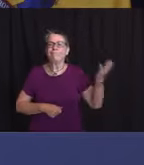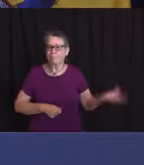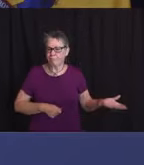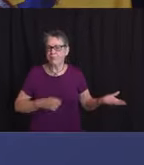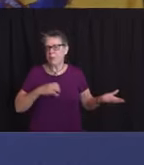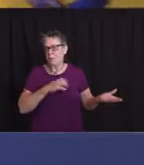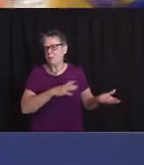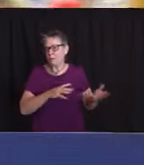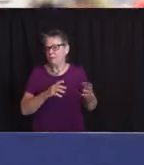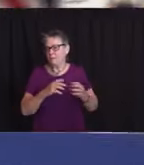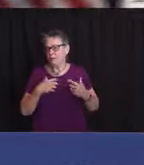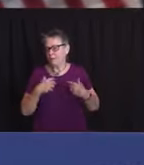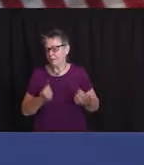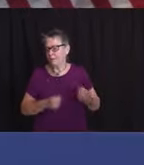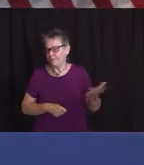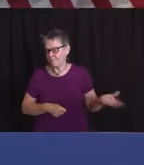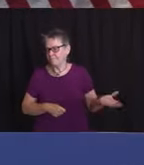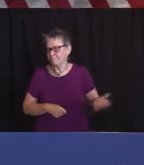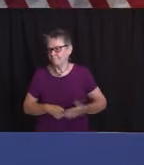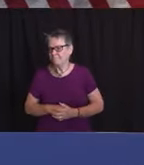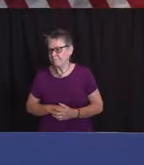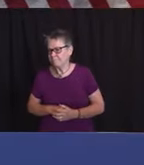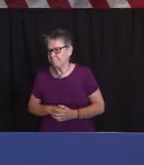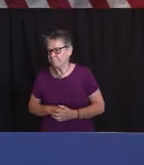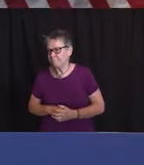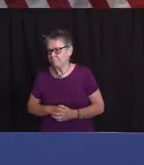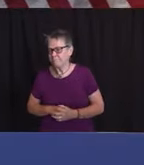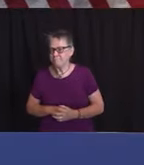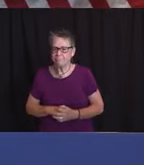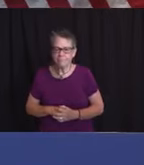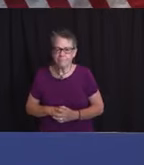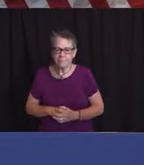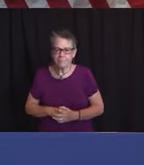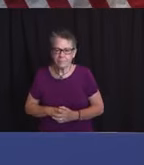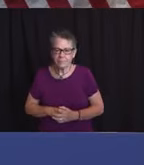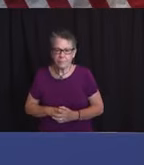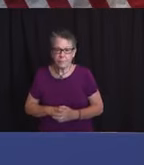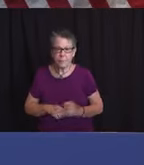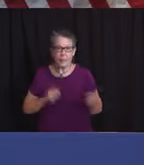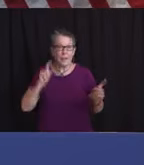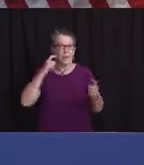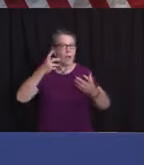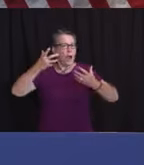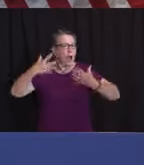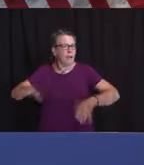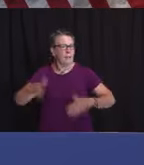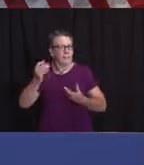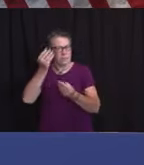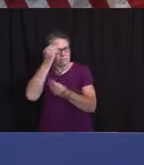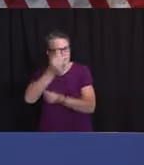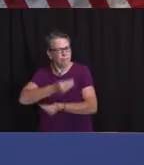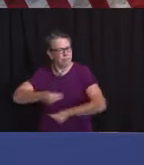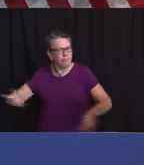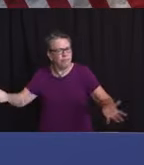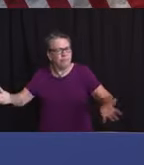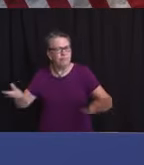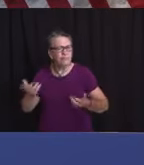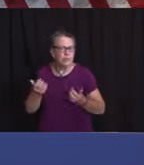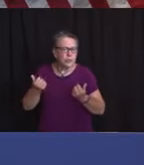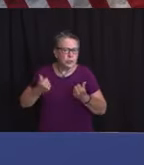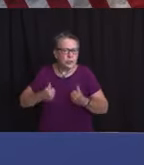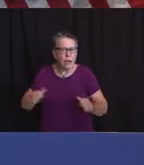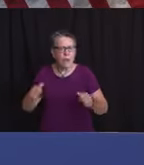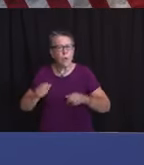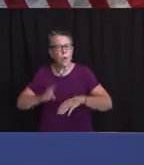Judy Persichilli. Thank you, Governor. Good afternoon. As the Governor mentioned, in an effort to expand consumer access to